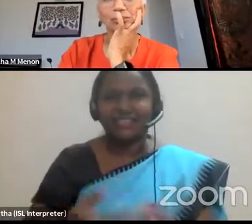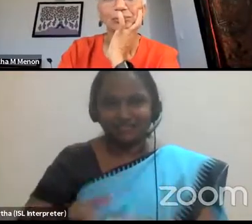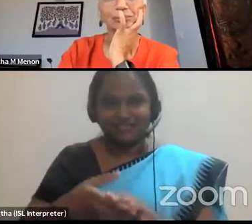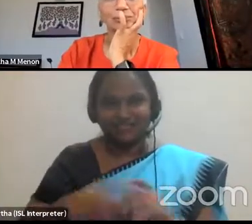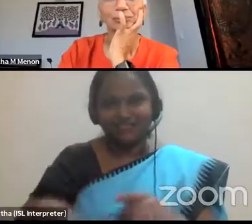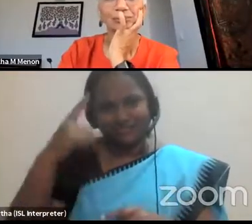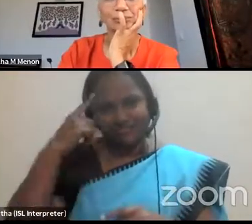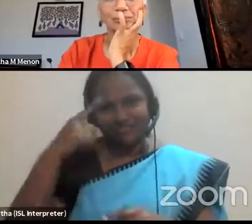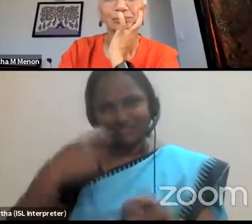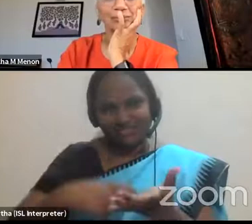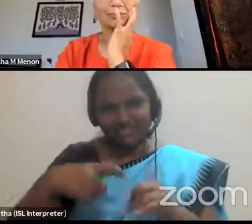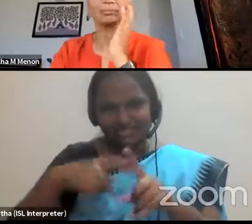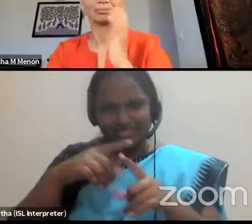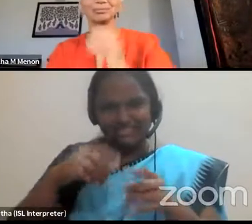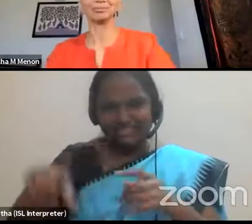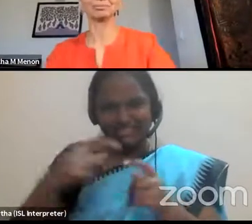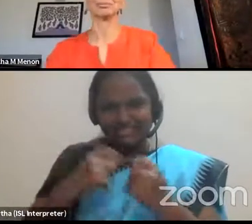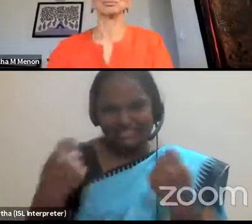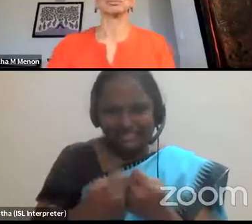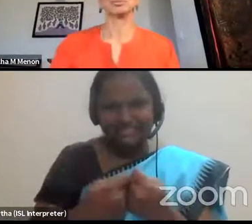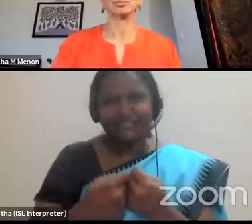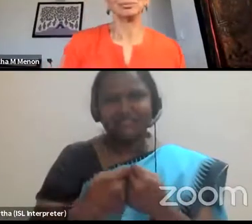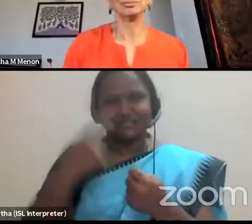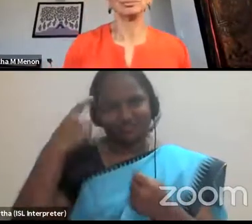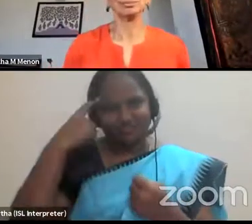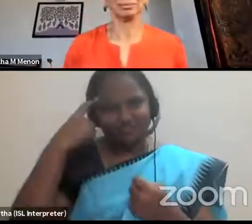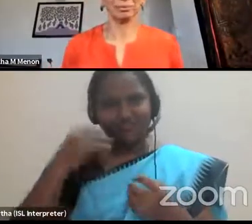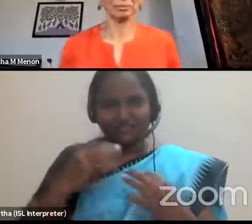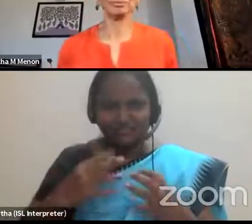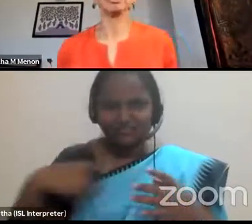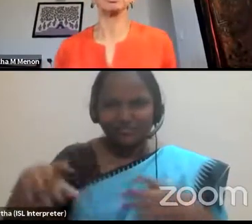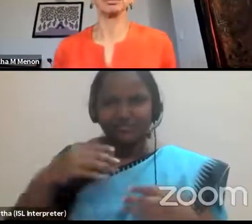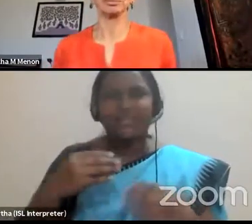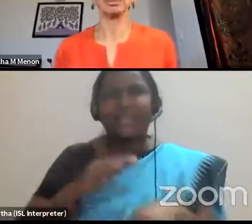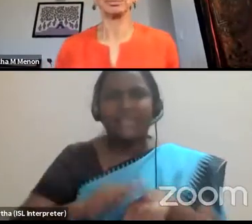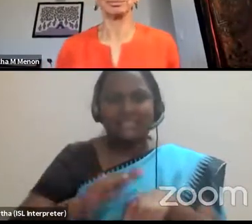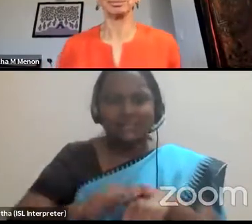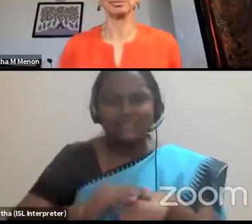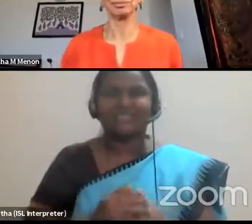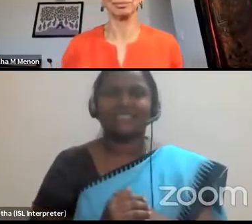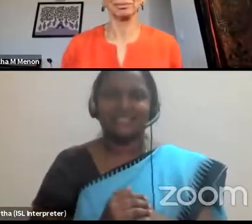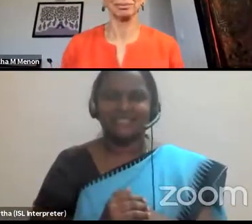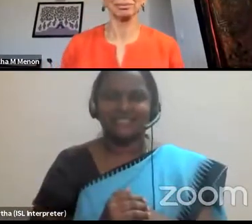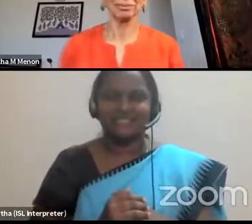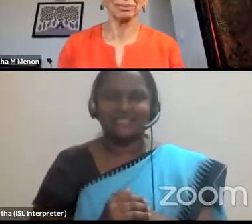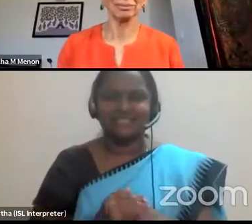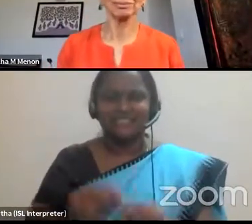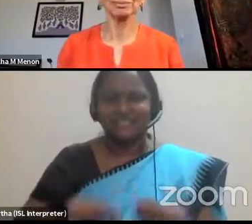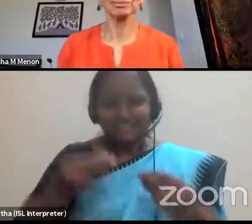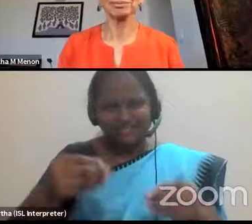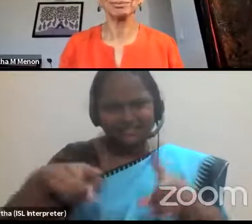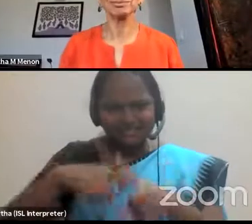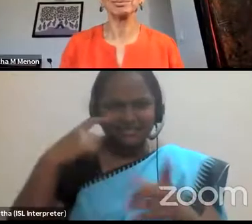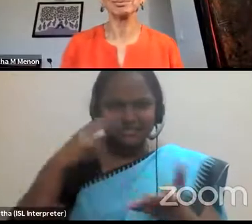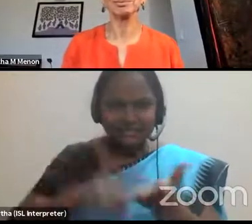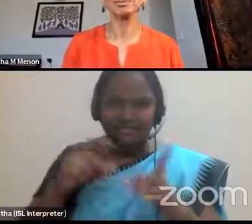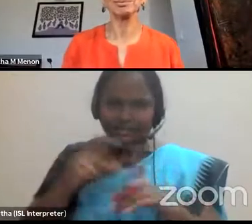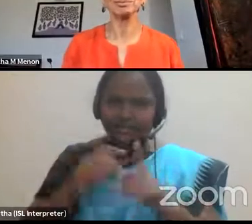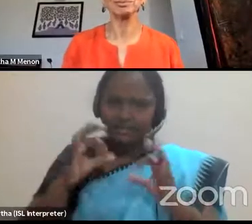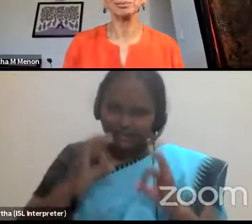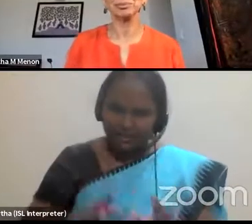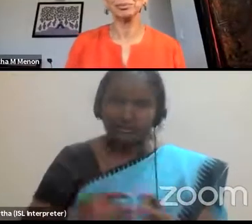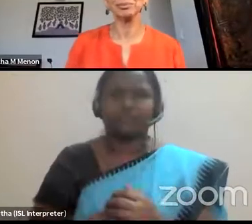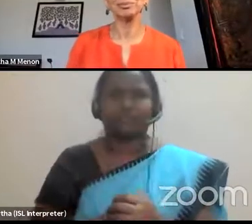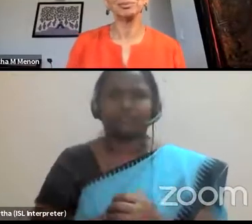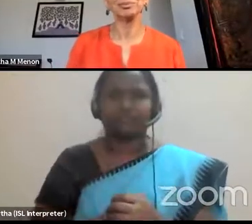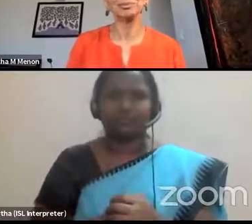congratulations, Rekha, to you and your team for pulling off a really exciting experience and giving us kind of a real, like I said, a